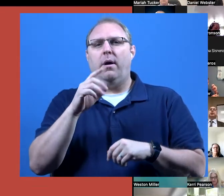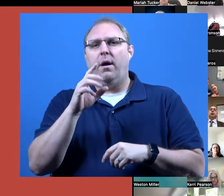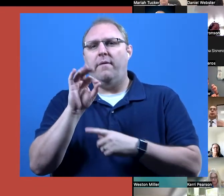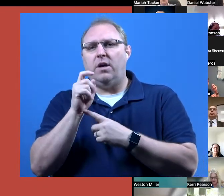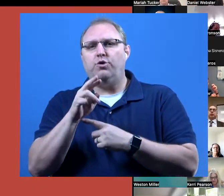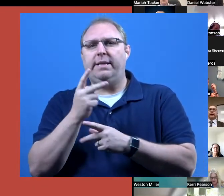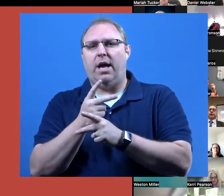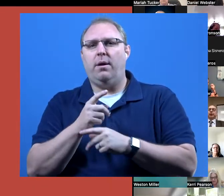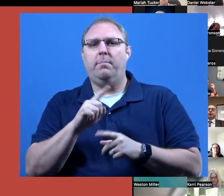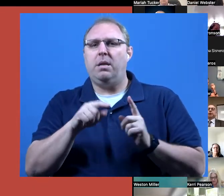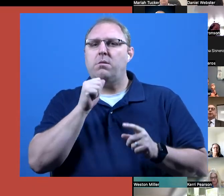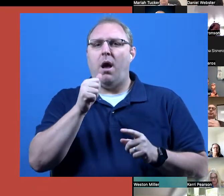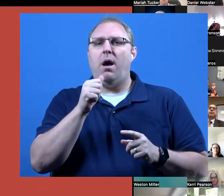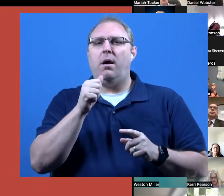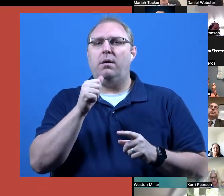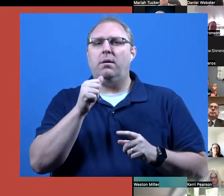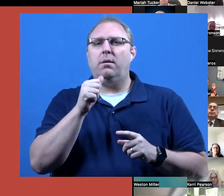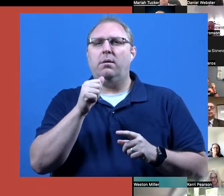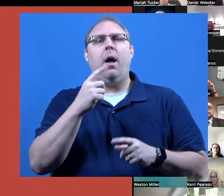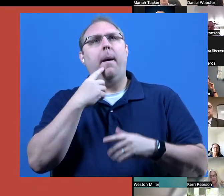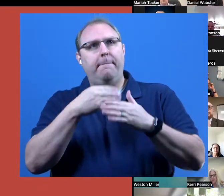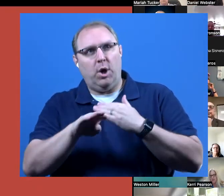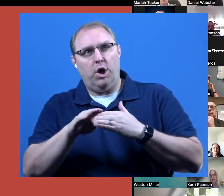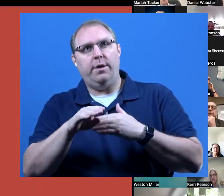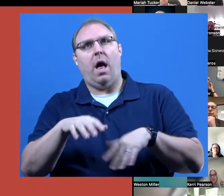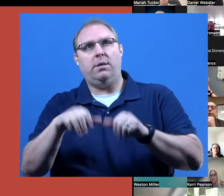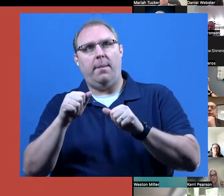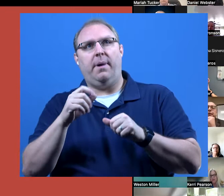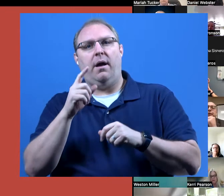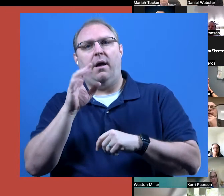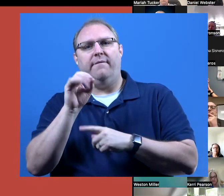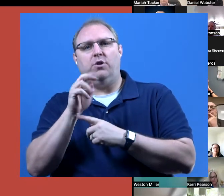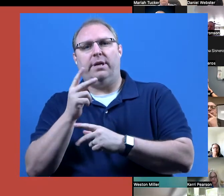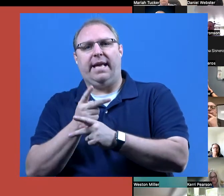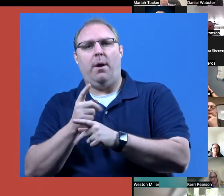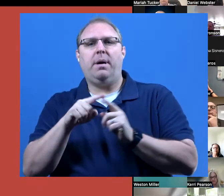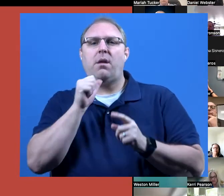for general childcare issues. Okay, great, good question.